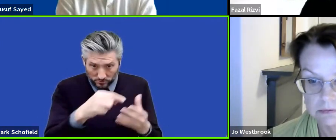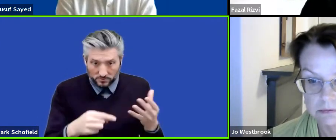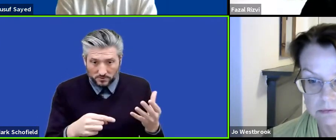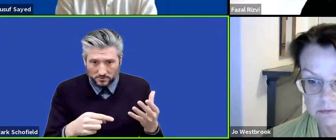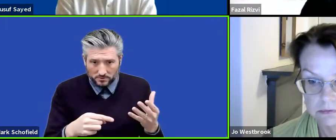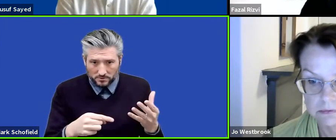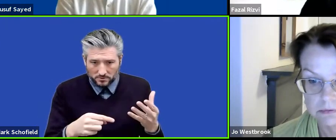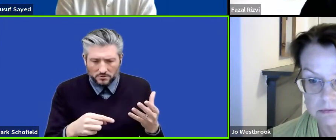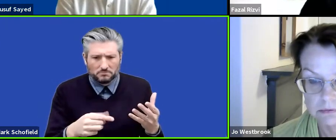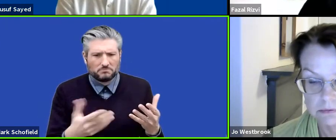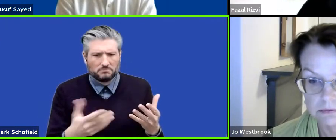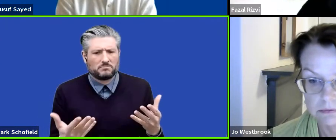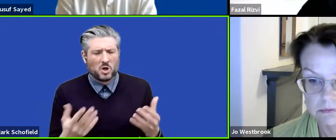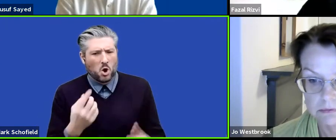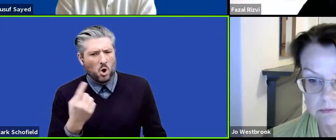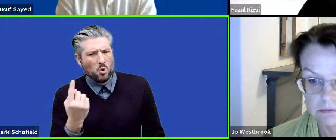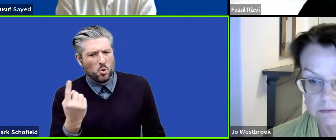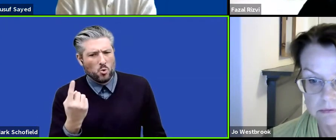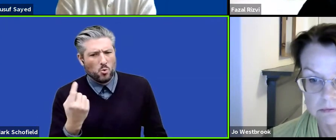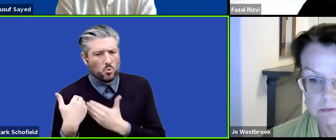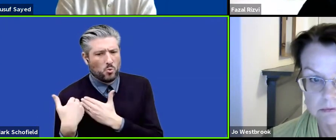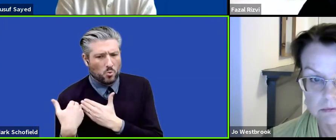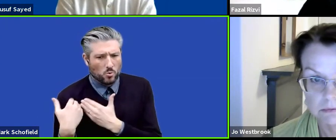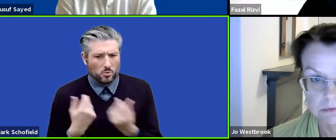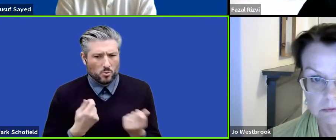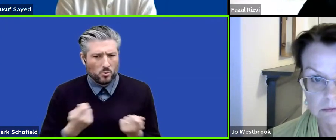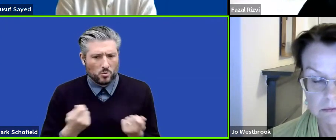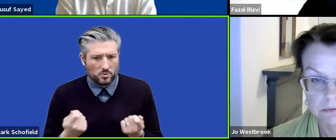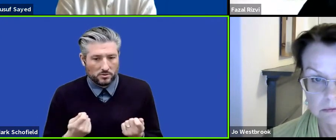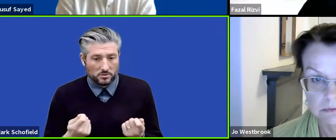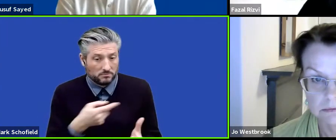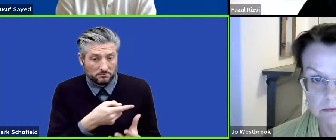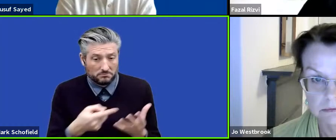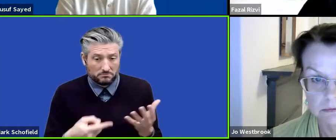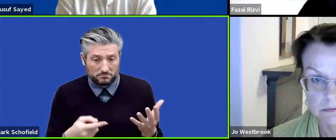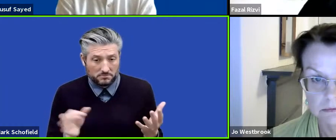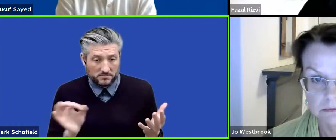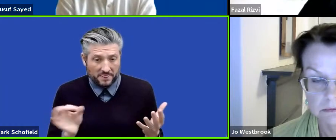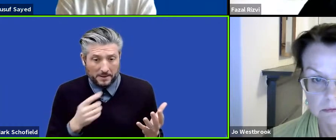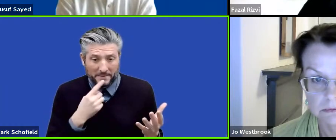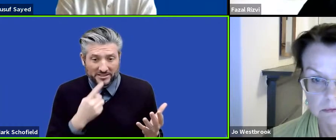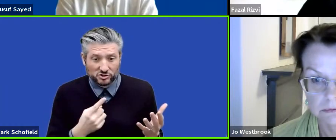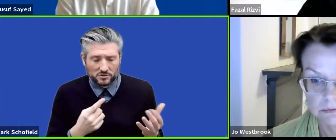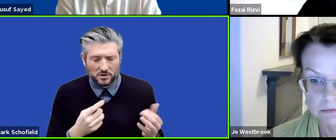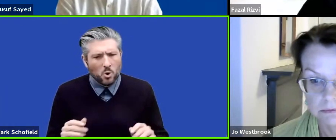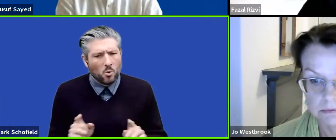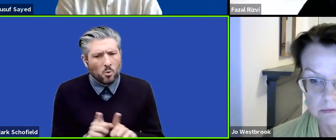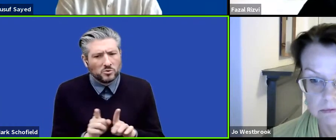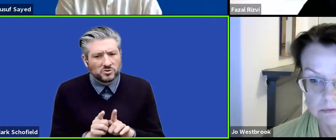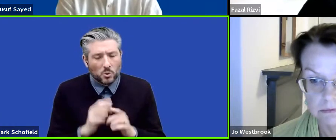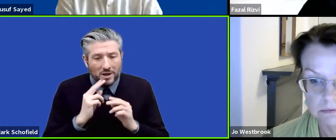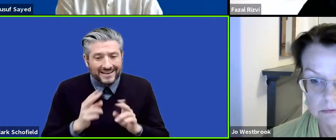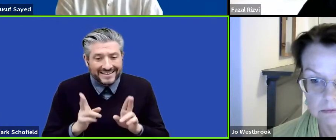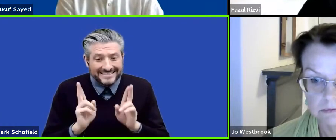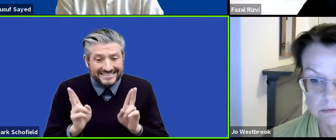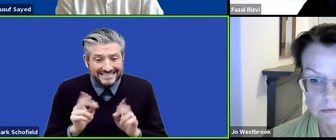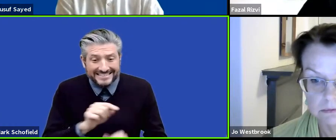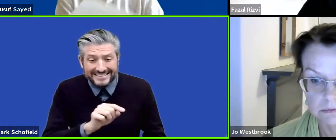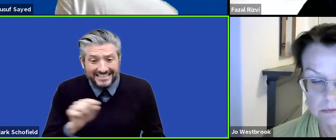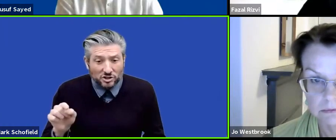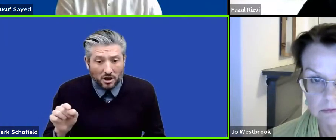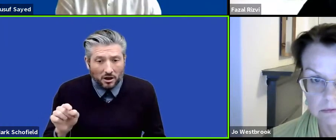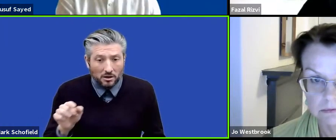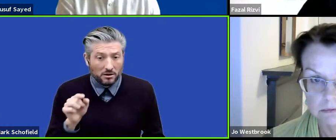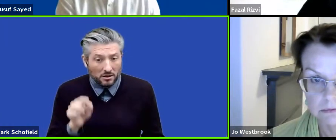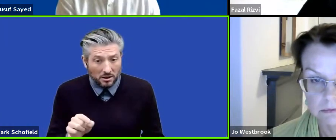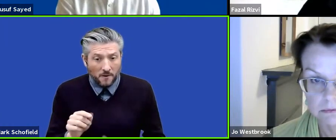it. And more importantly, the most important constituency, the teachers, who are ultimately the frontline and street